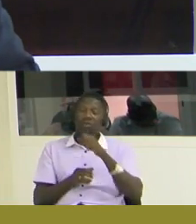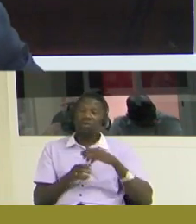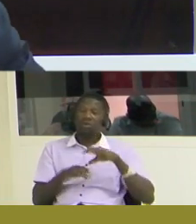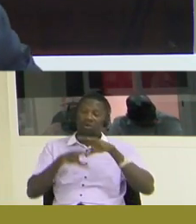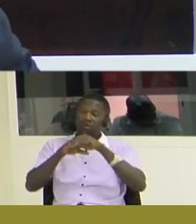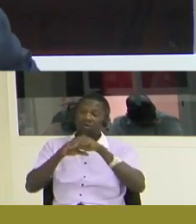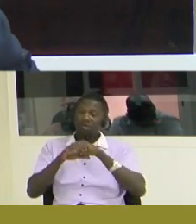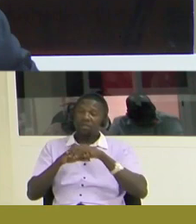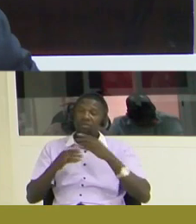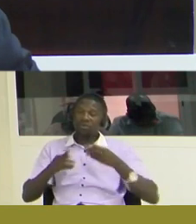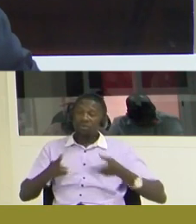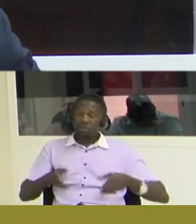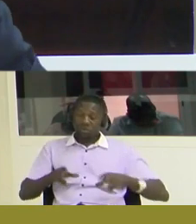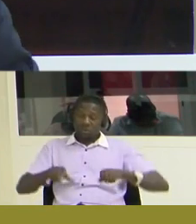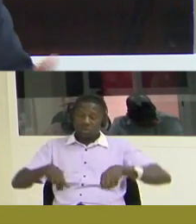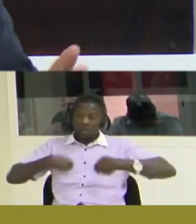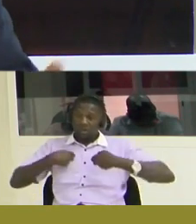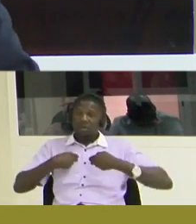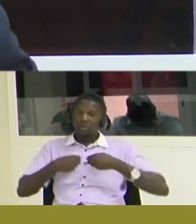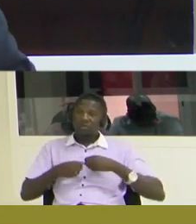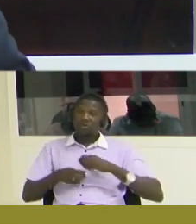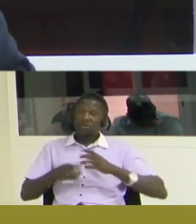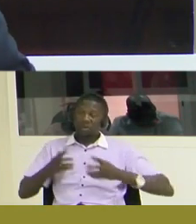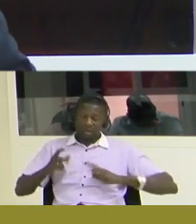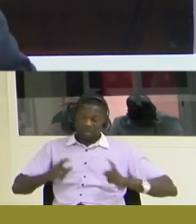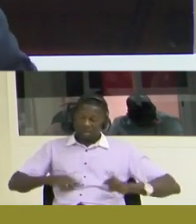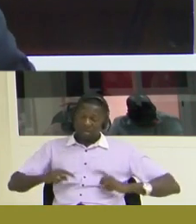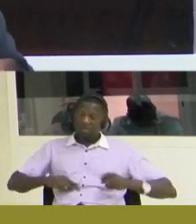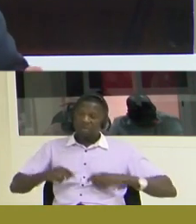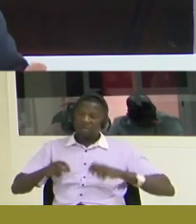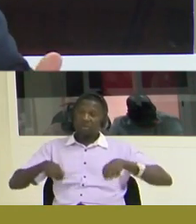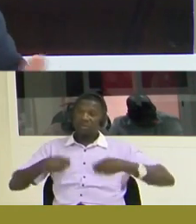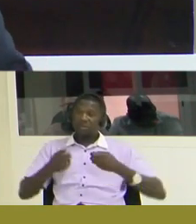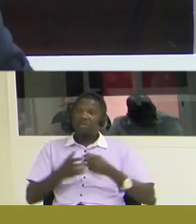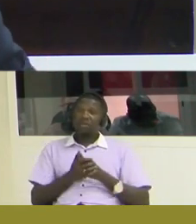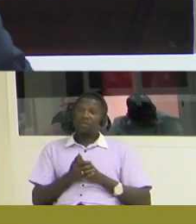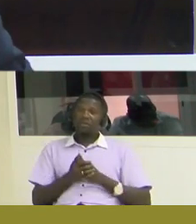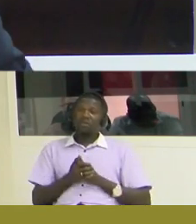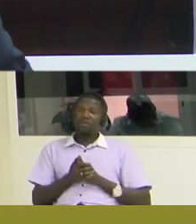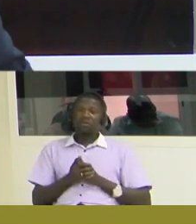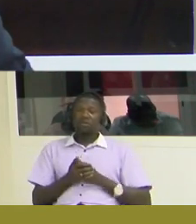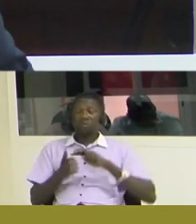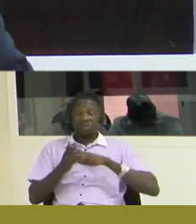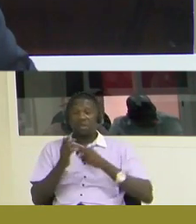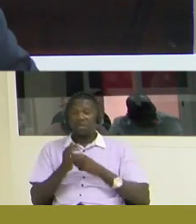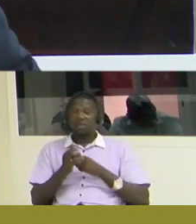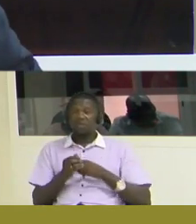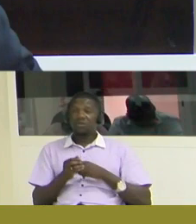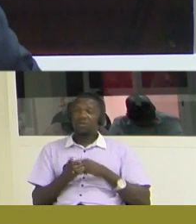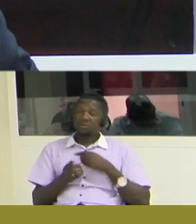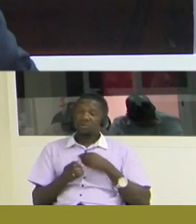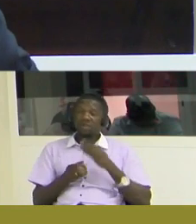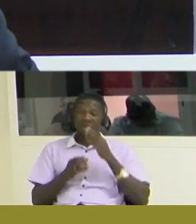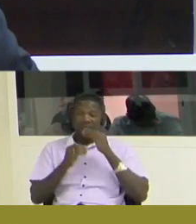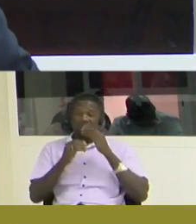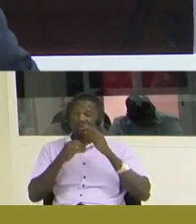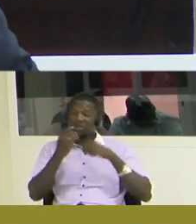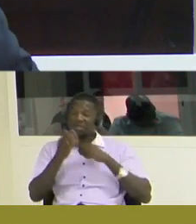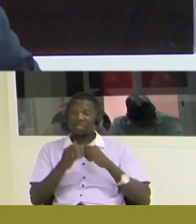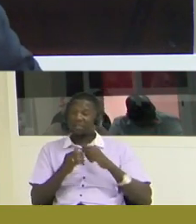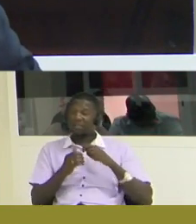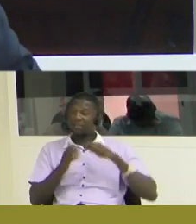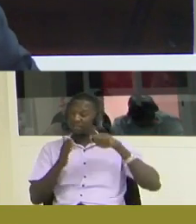is wearing your enemy's trousers then obviously Avenue melaku too you know so there was no way that I